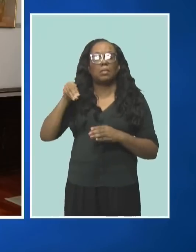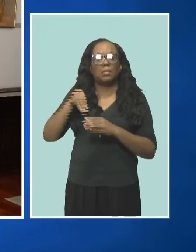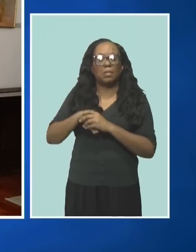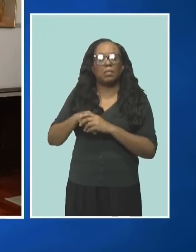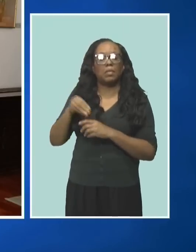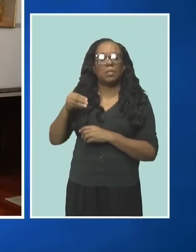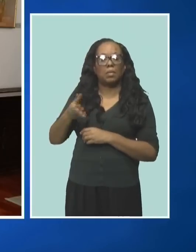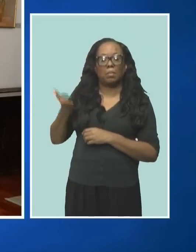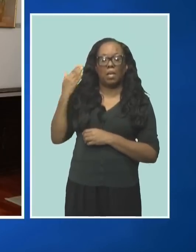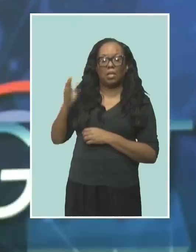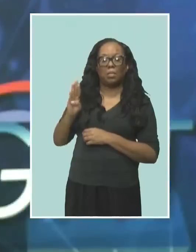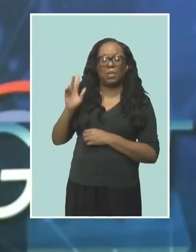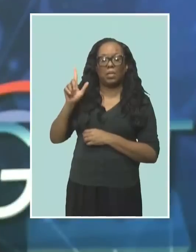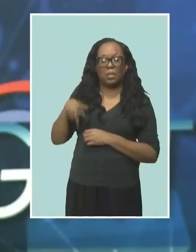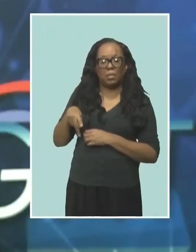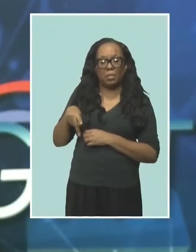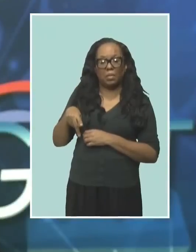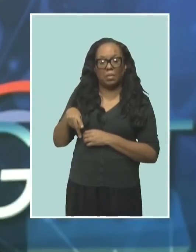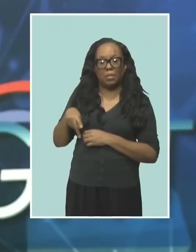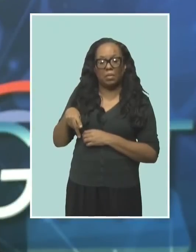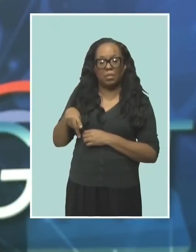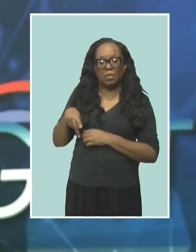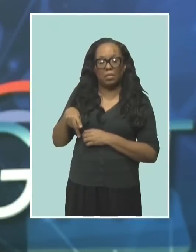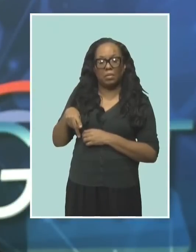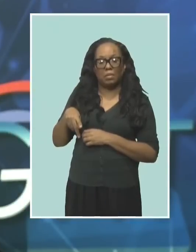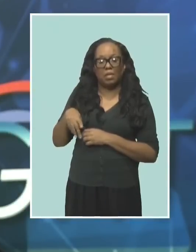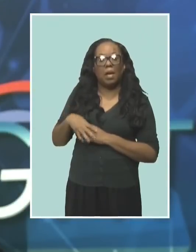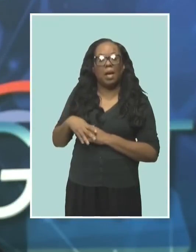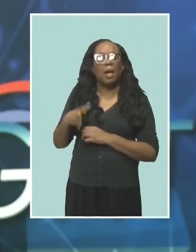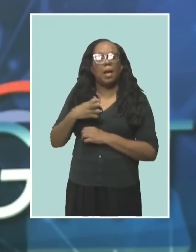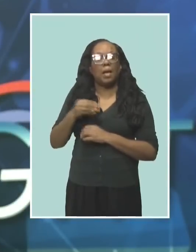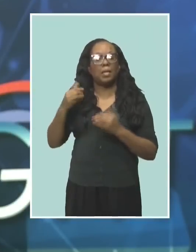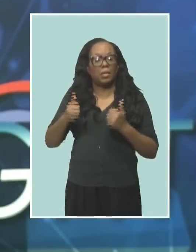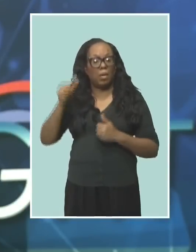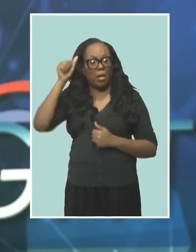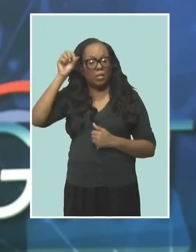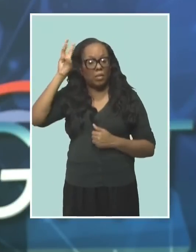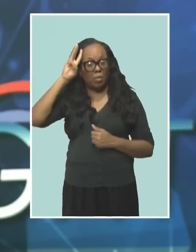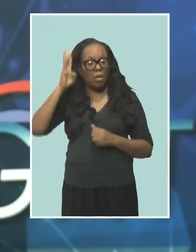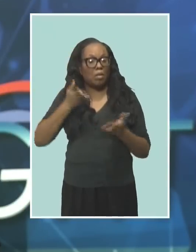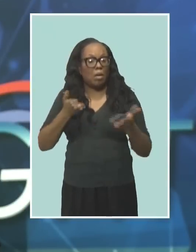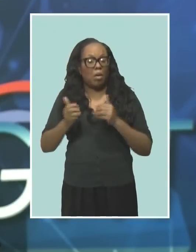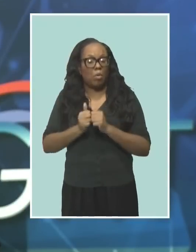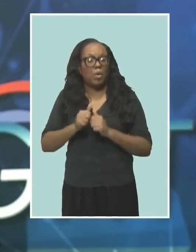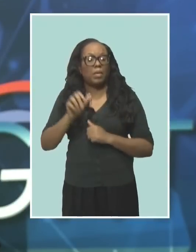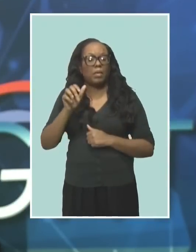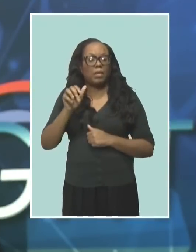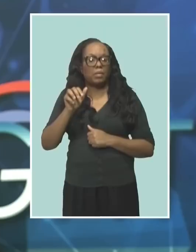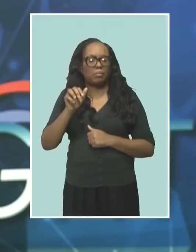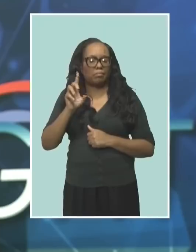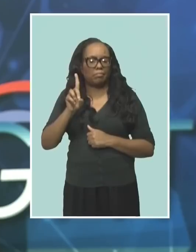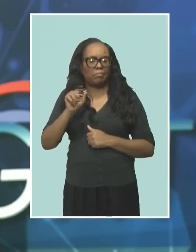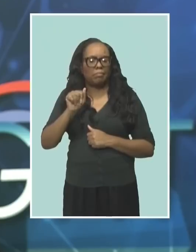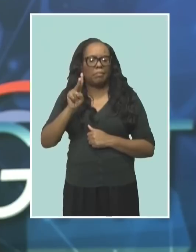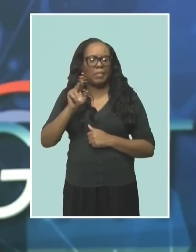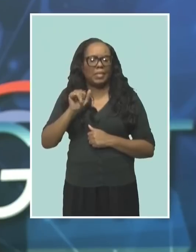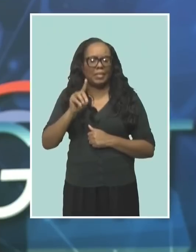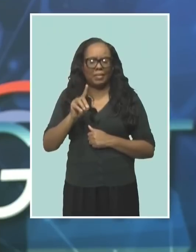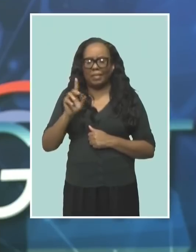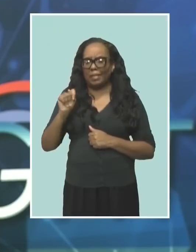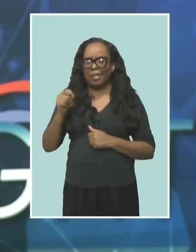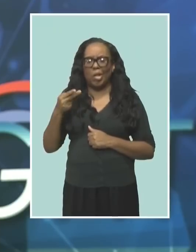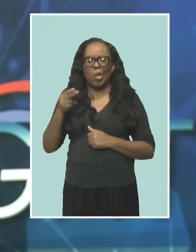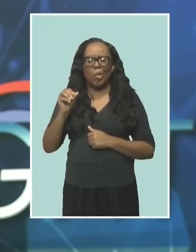of late Prime Minister David Thompson. Worrell, the DLP's spokesman on health, says he intends to be a voice for